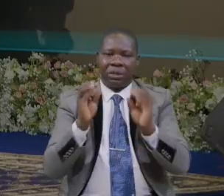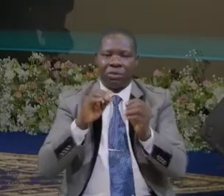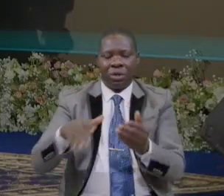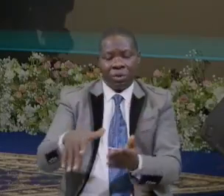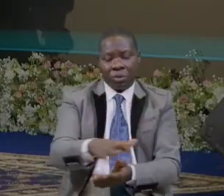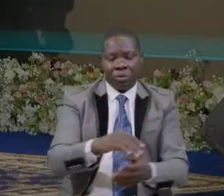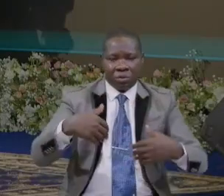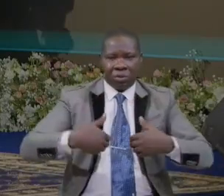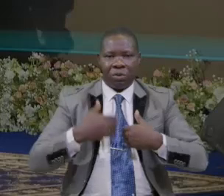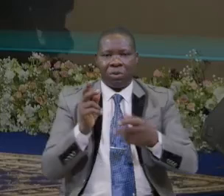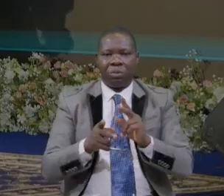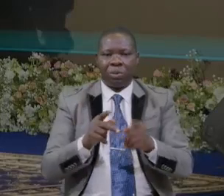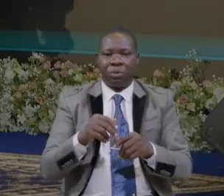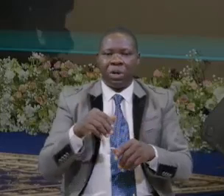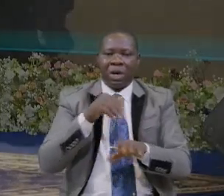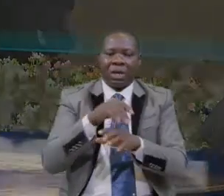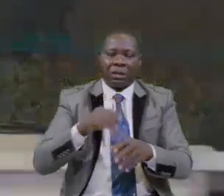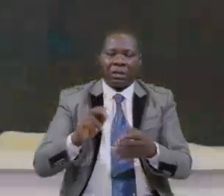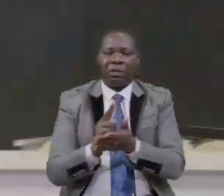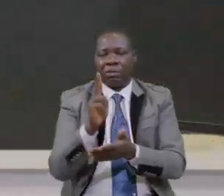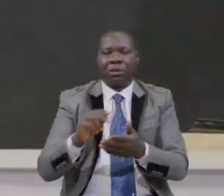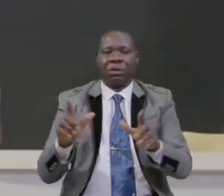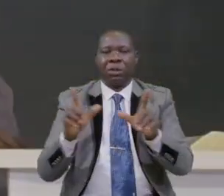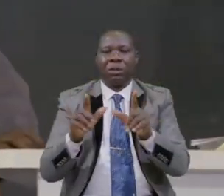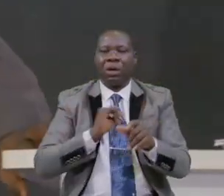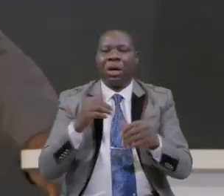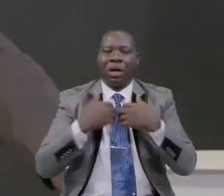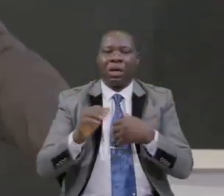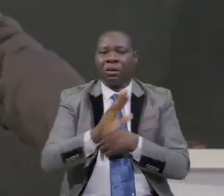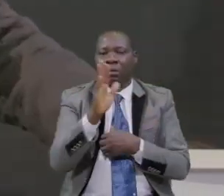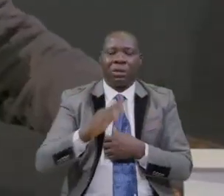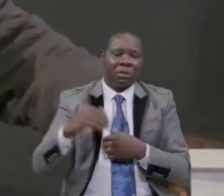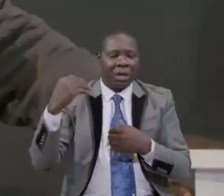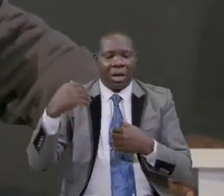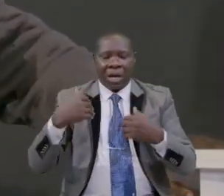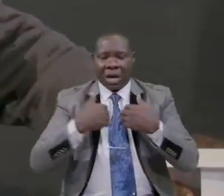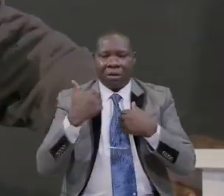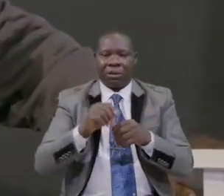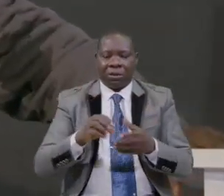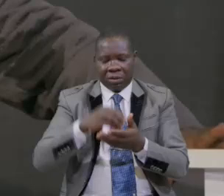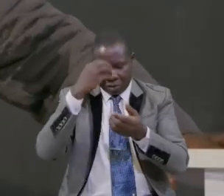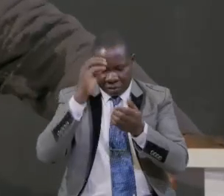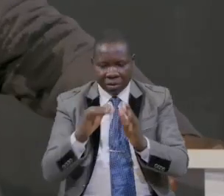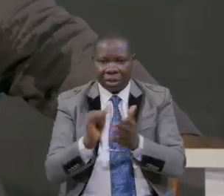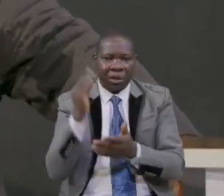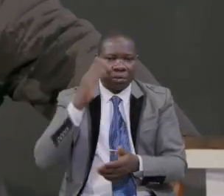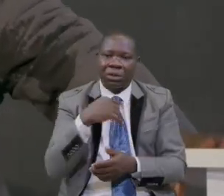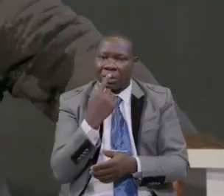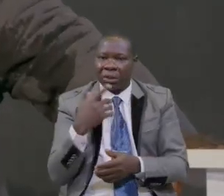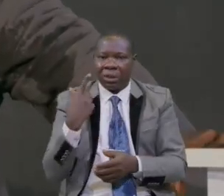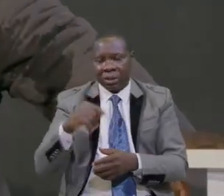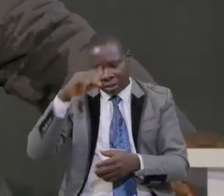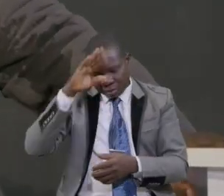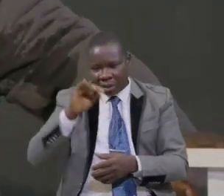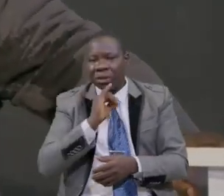university level, I never had a student that will say, the man actually is not teaching us,